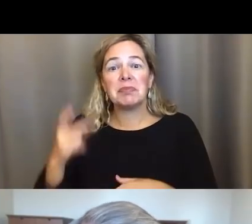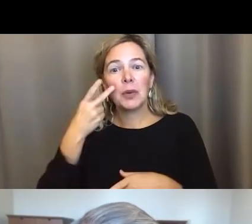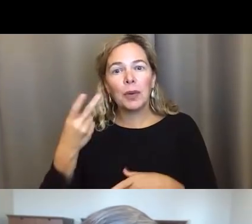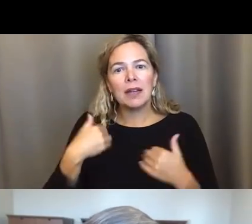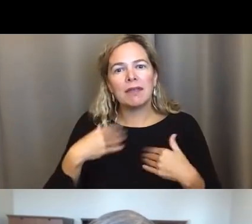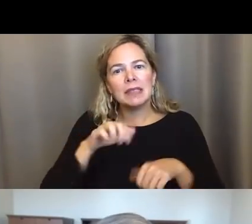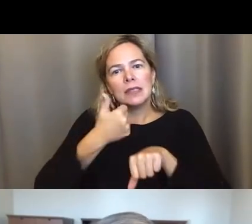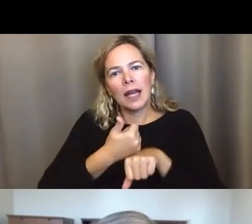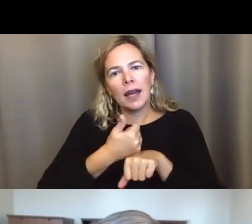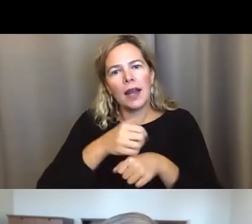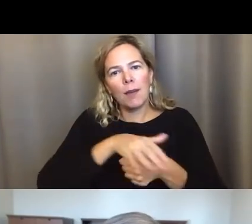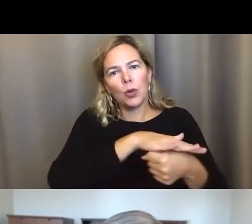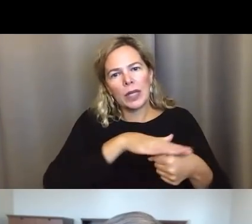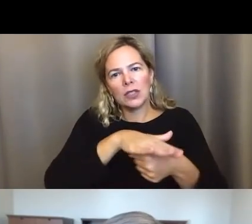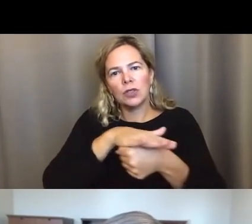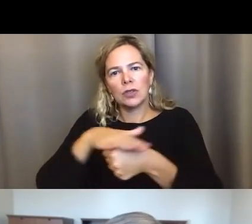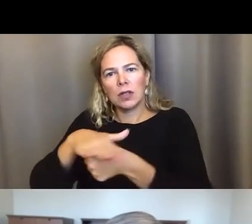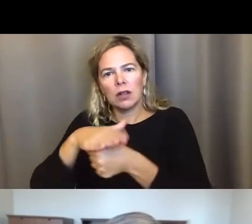have